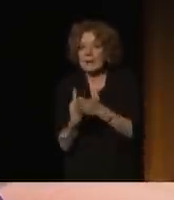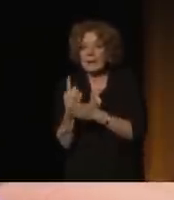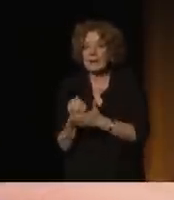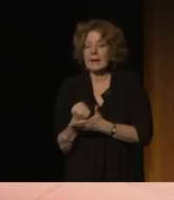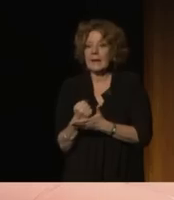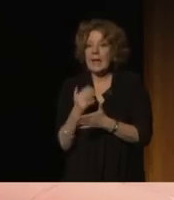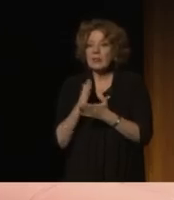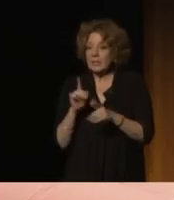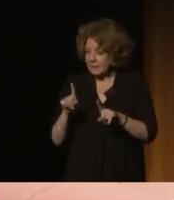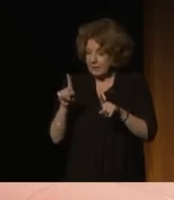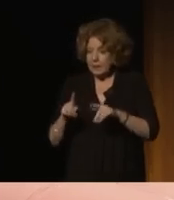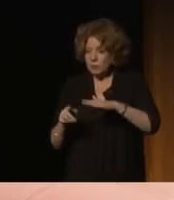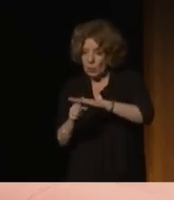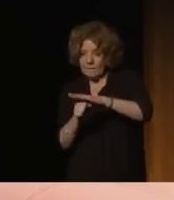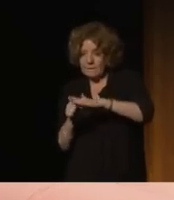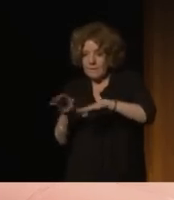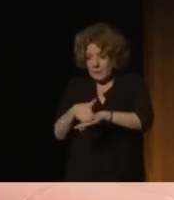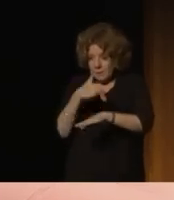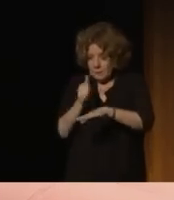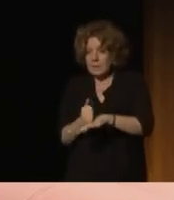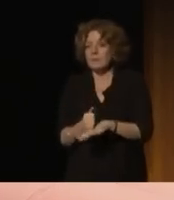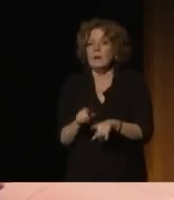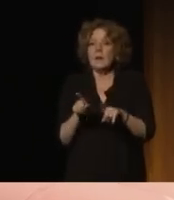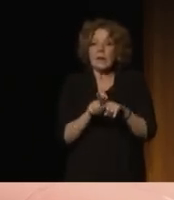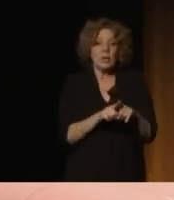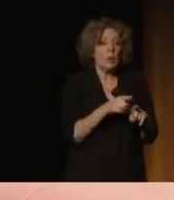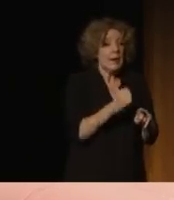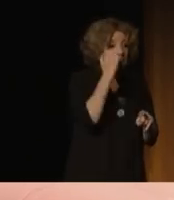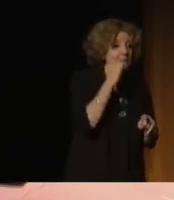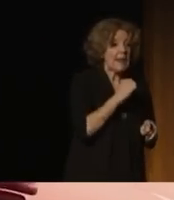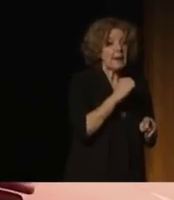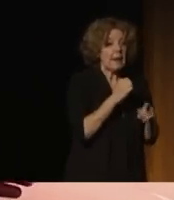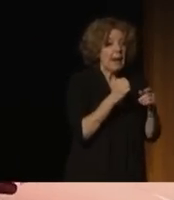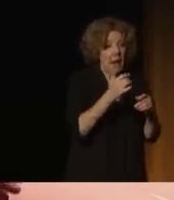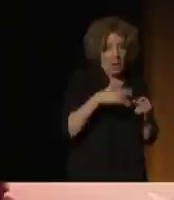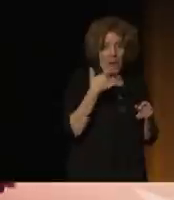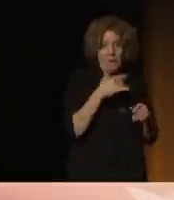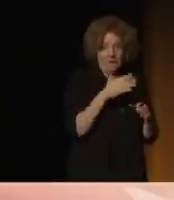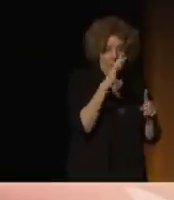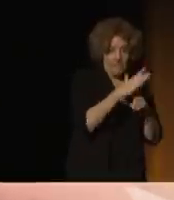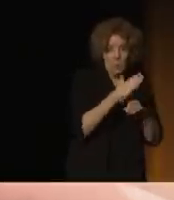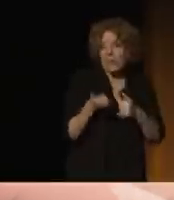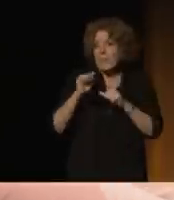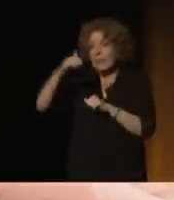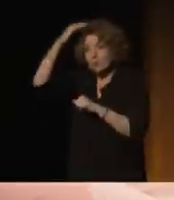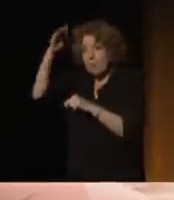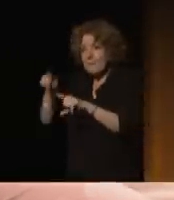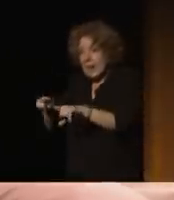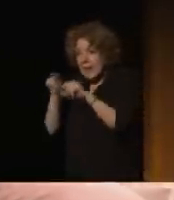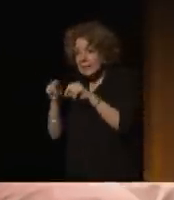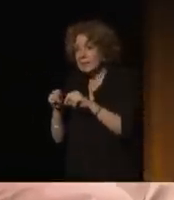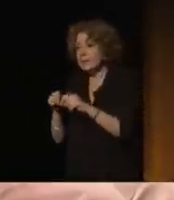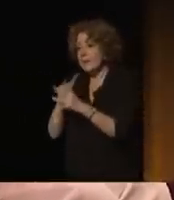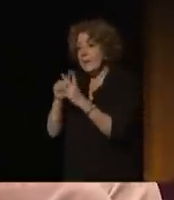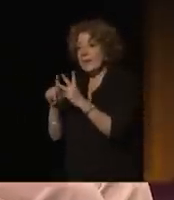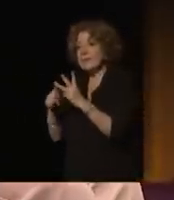sort of lay the groundwork for Me Too. So you had Black Lives Matter, then you had Trump being elected, and then a whole lot of